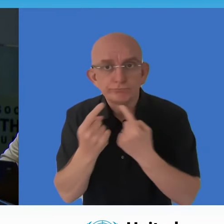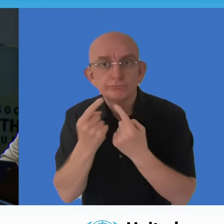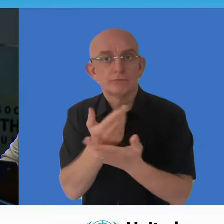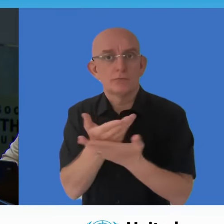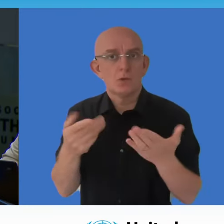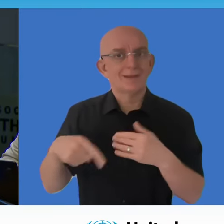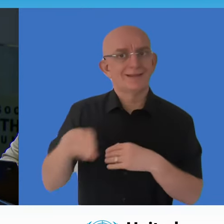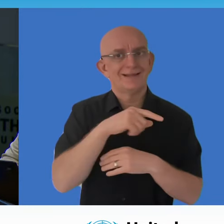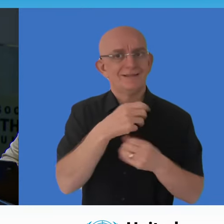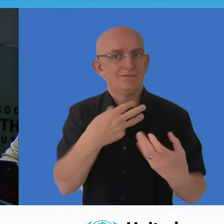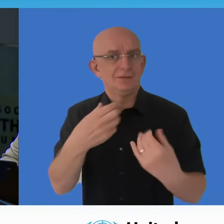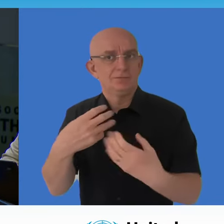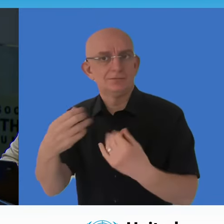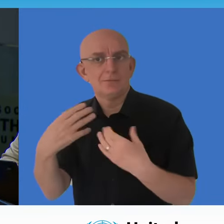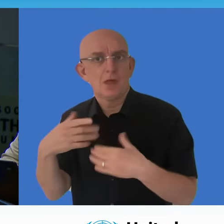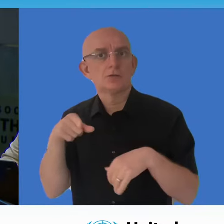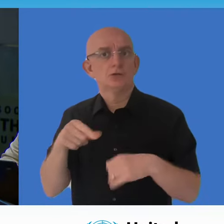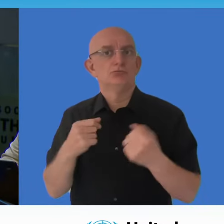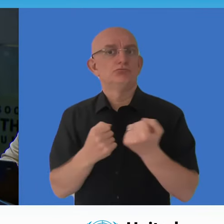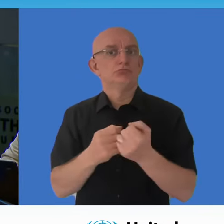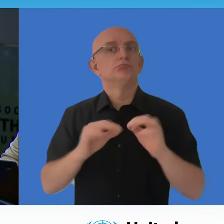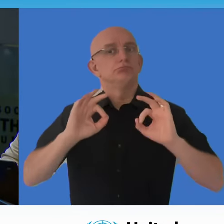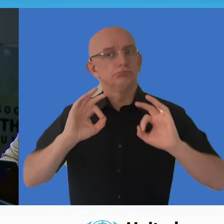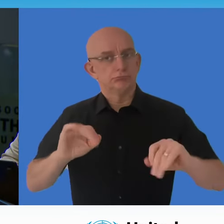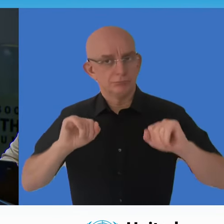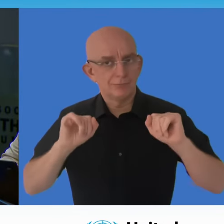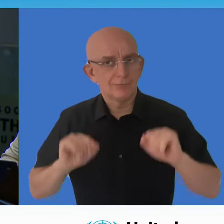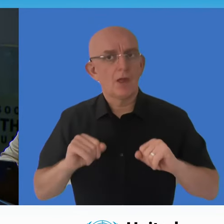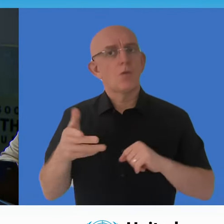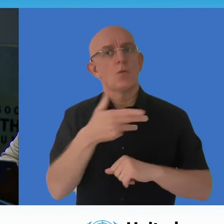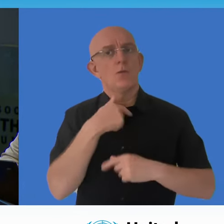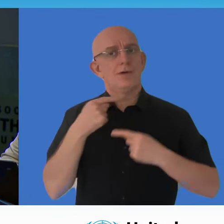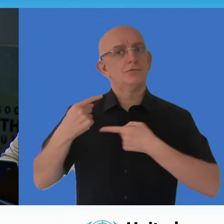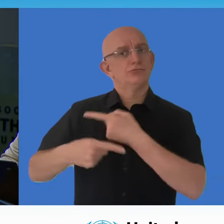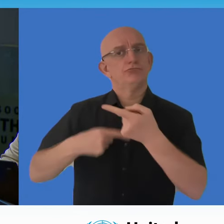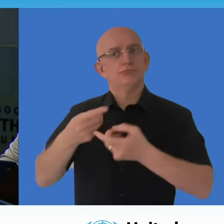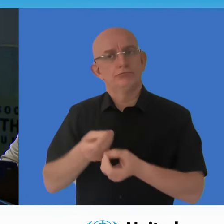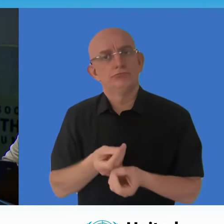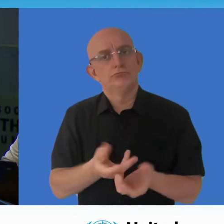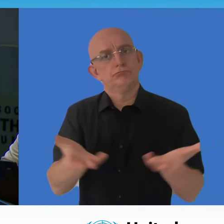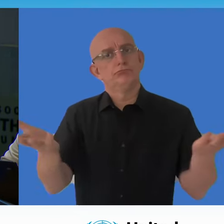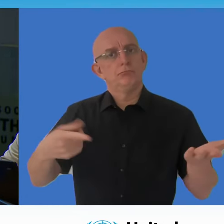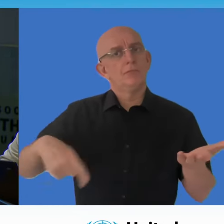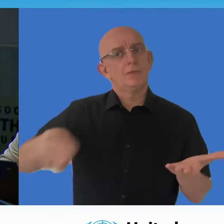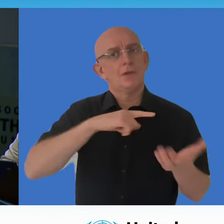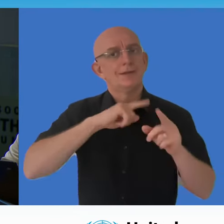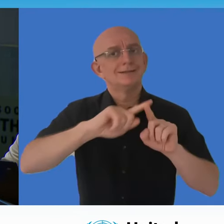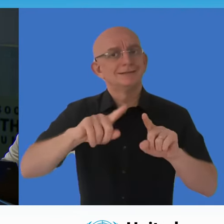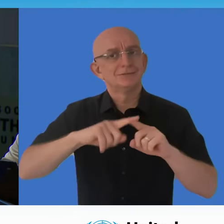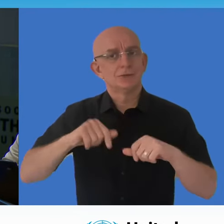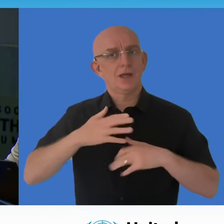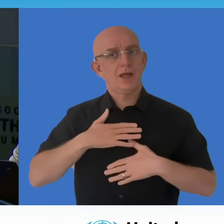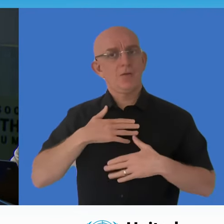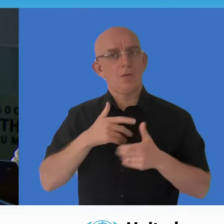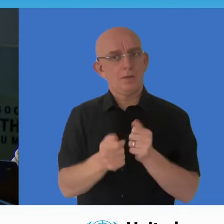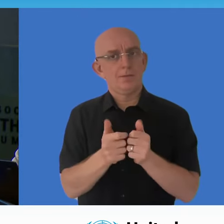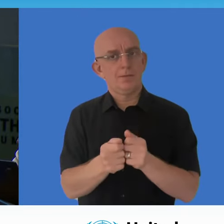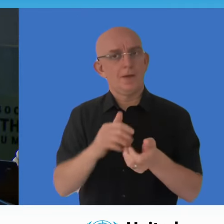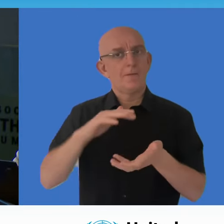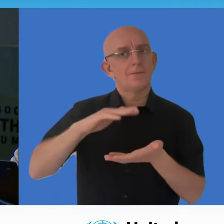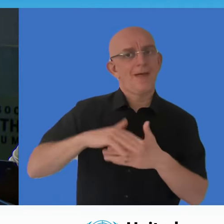truly tailor our services and platform to our demographic. And finally, I want to leave you with a few key